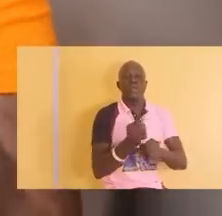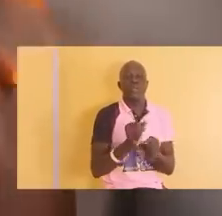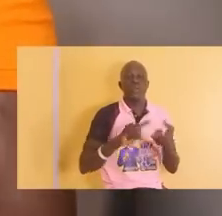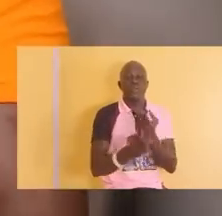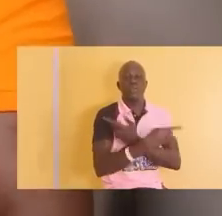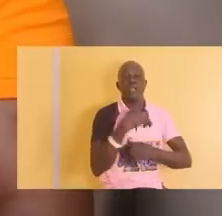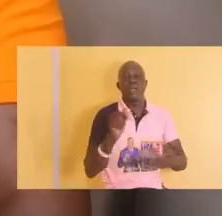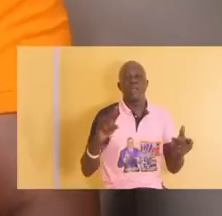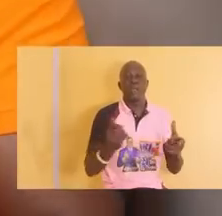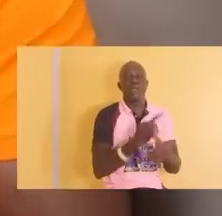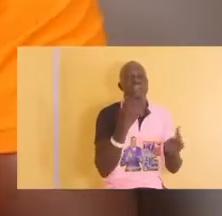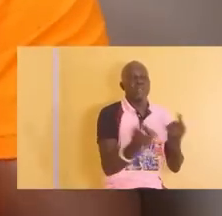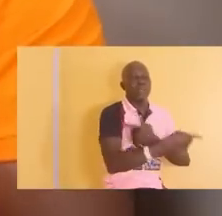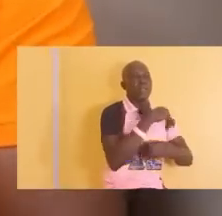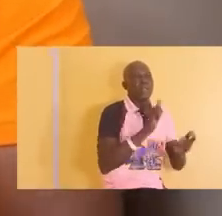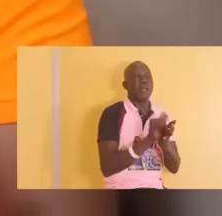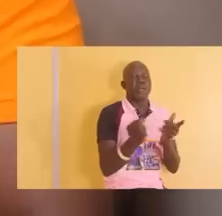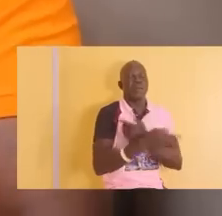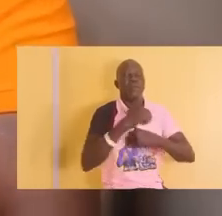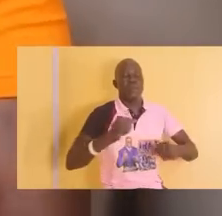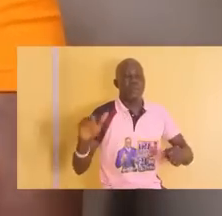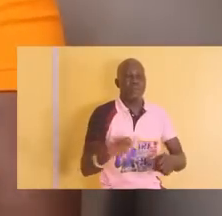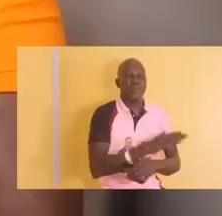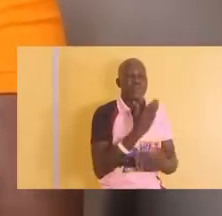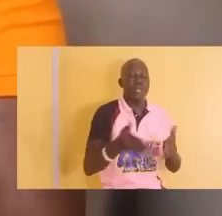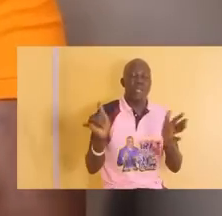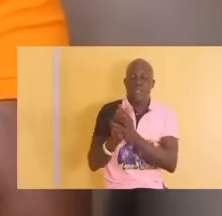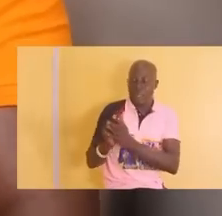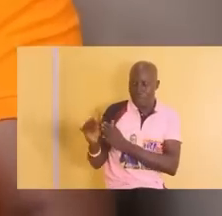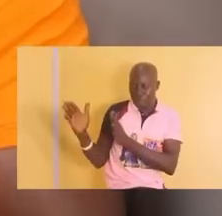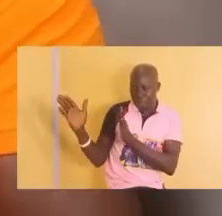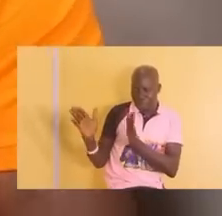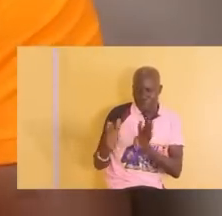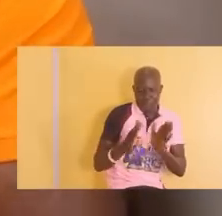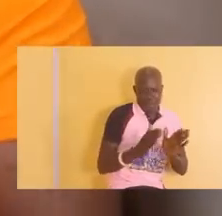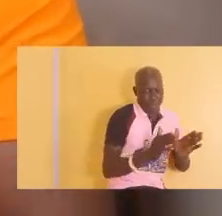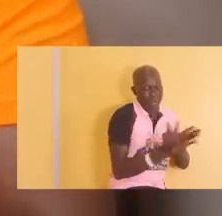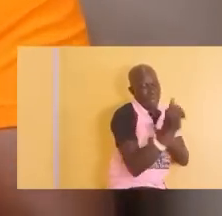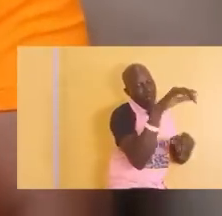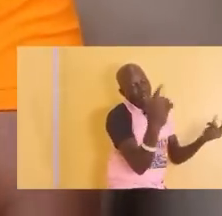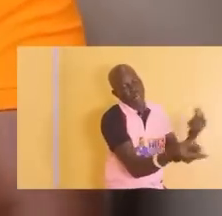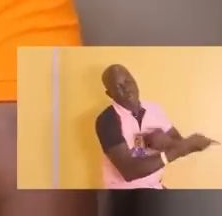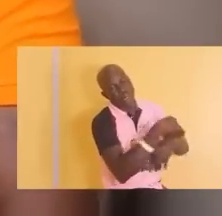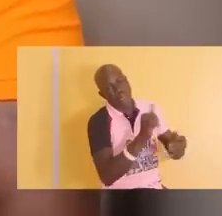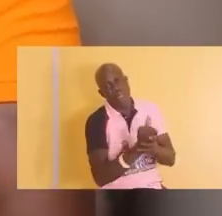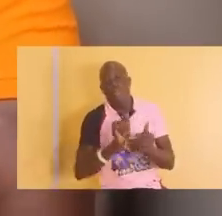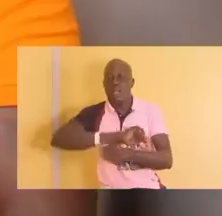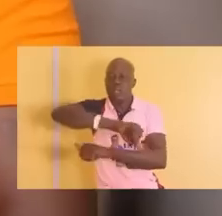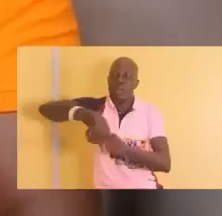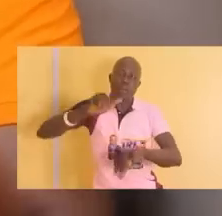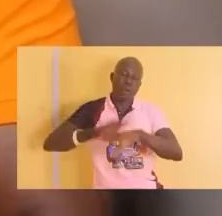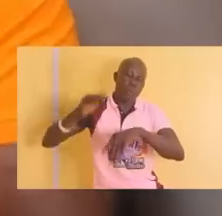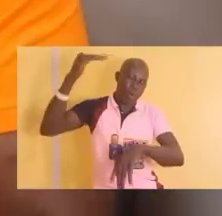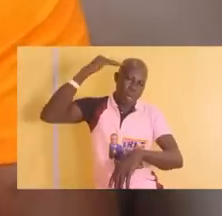created me in a day, a powerful day that is at near, a day that will